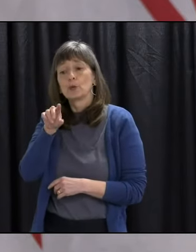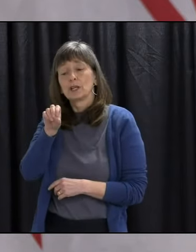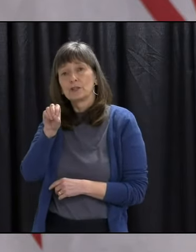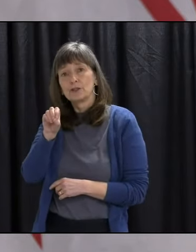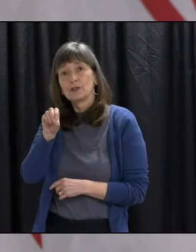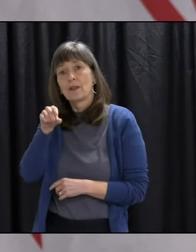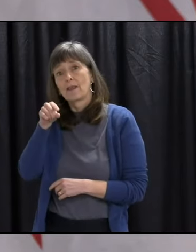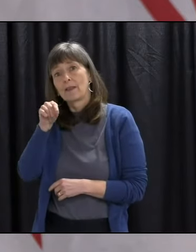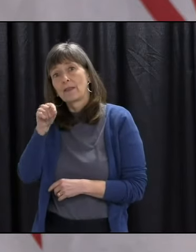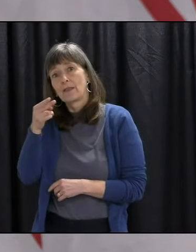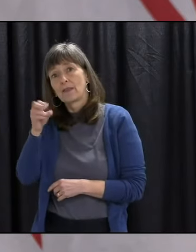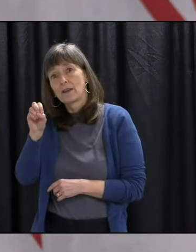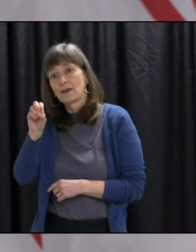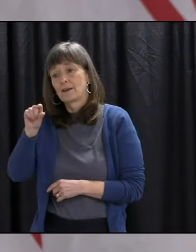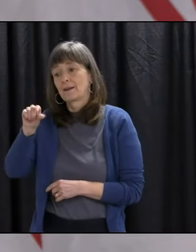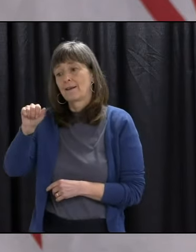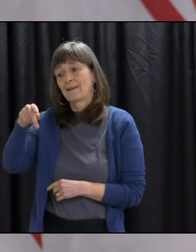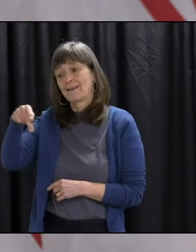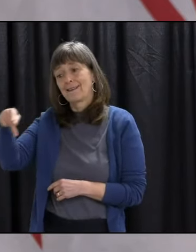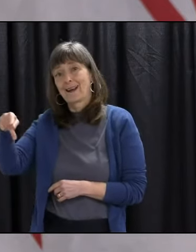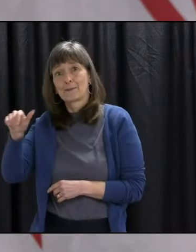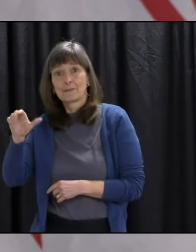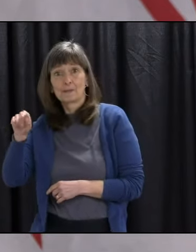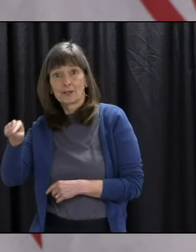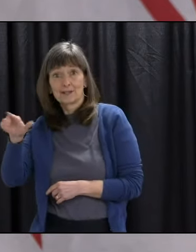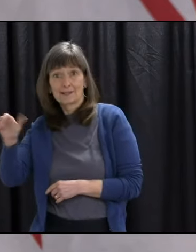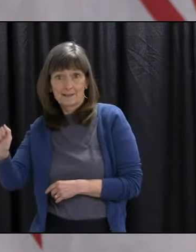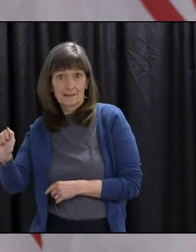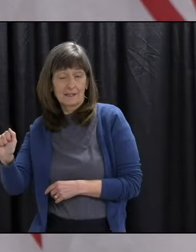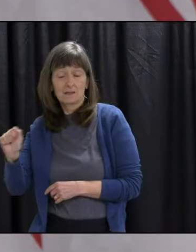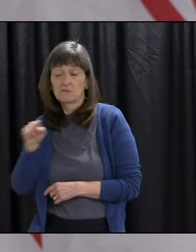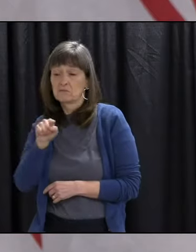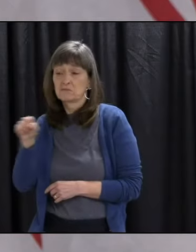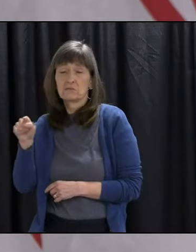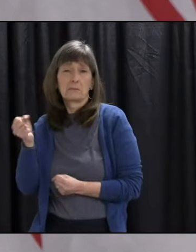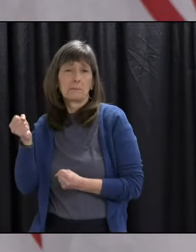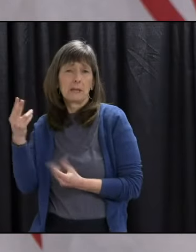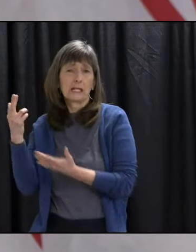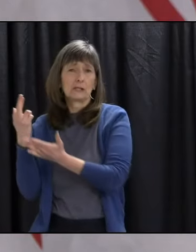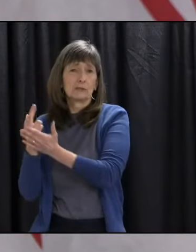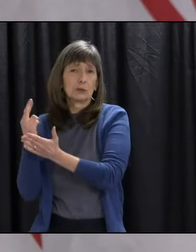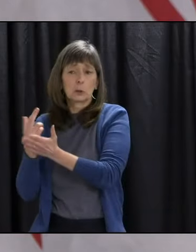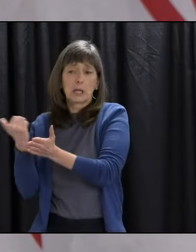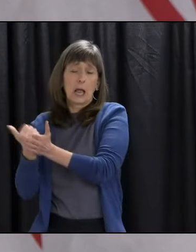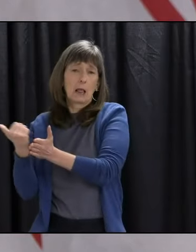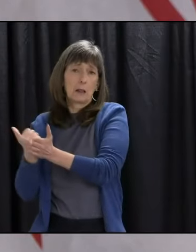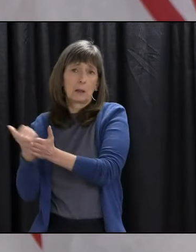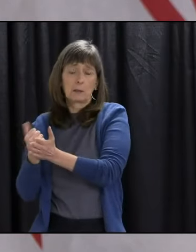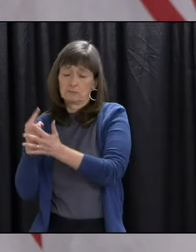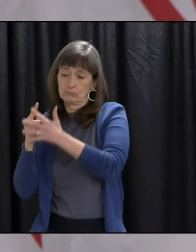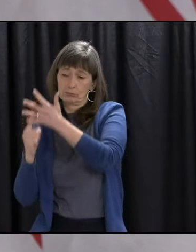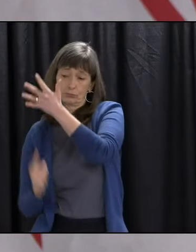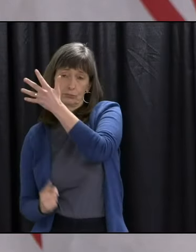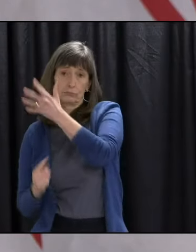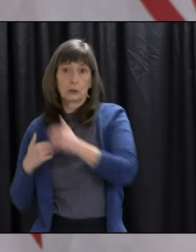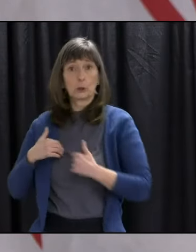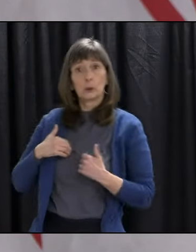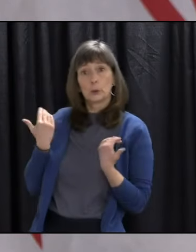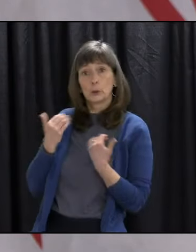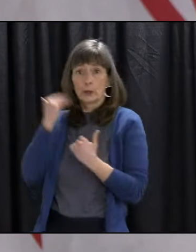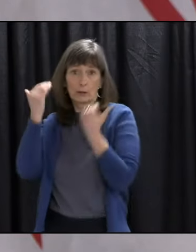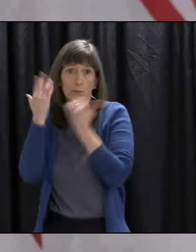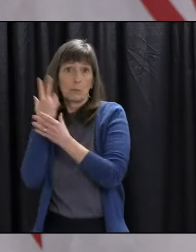bridgethegap.ca, and that is gap with 2 P's. It's there that you will find resources for both youth and